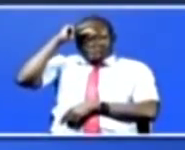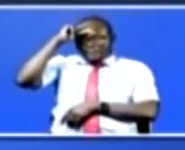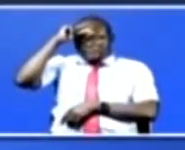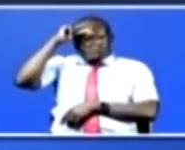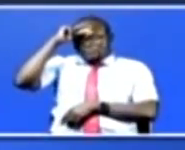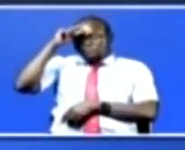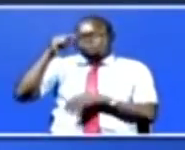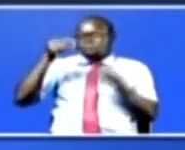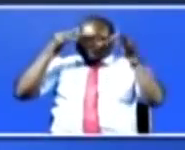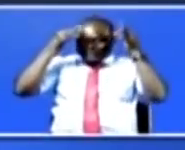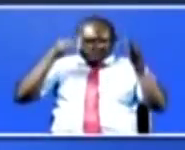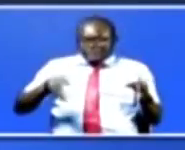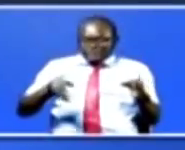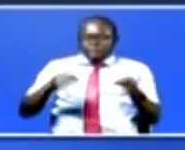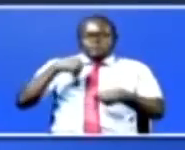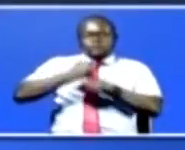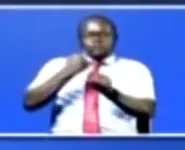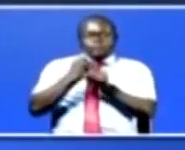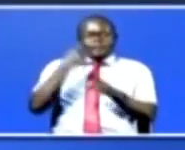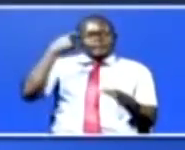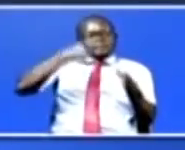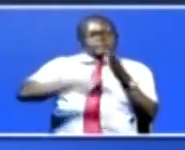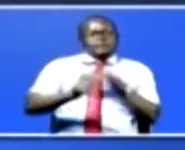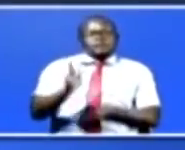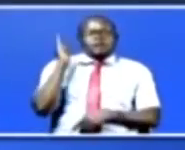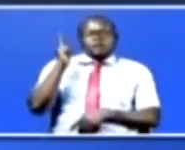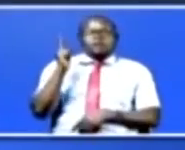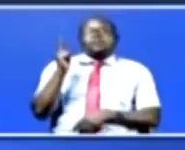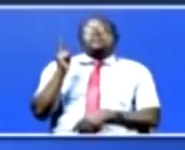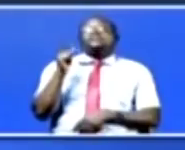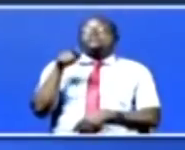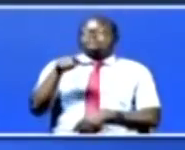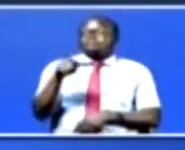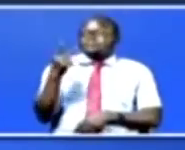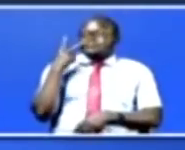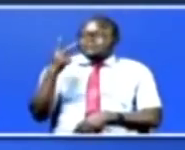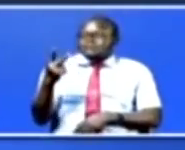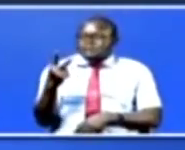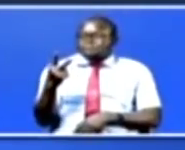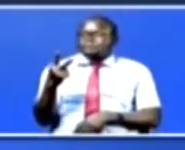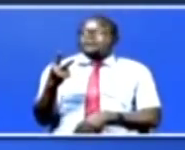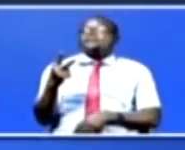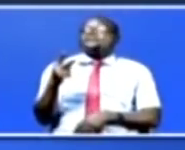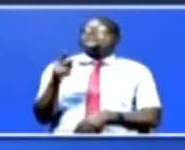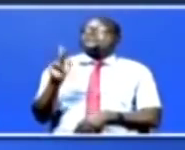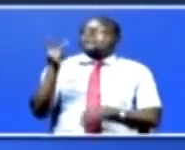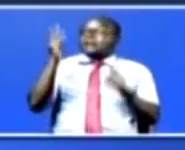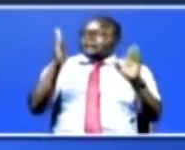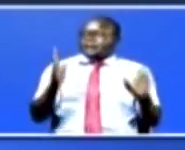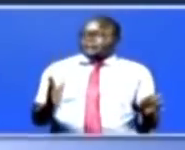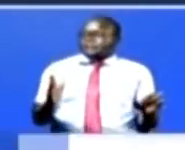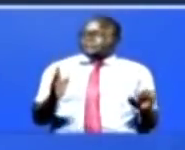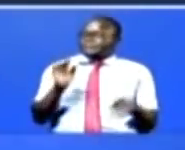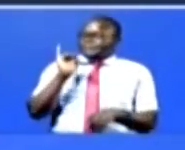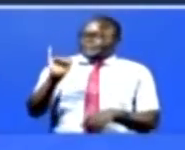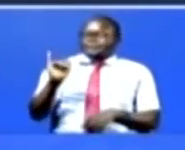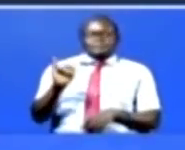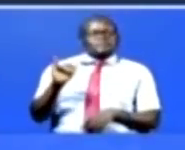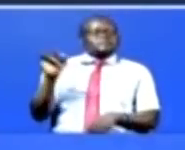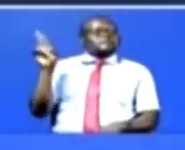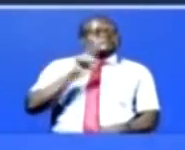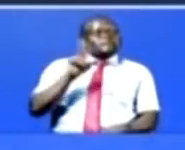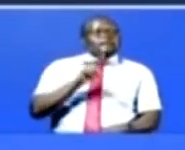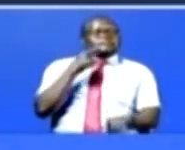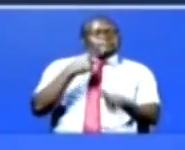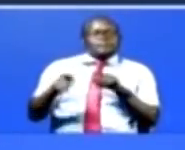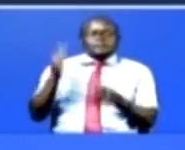sets about putting up tax laws, it may be considered by its citizenry as being punitive.